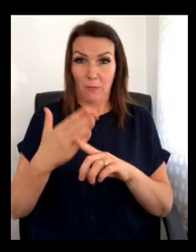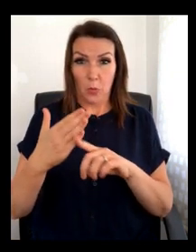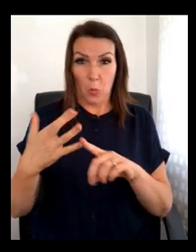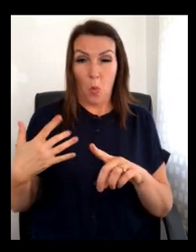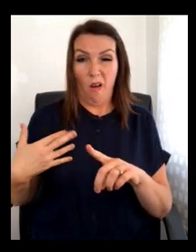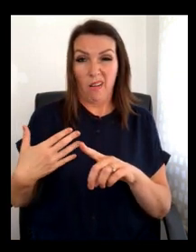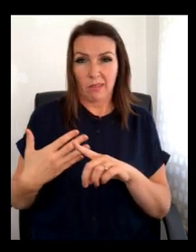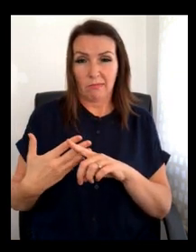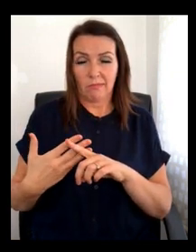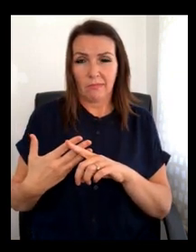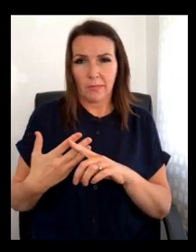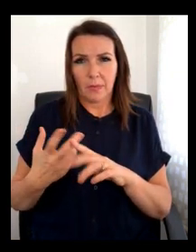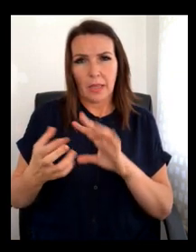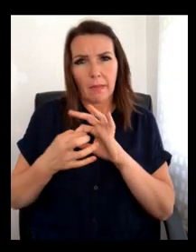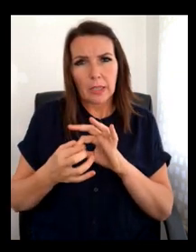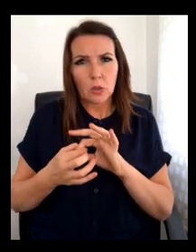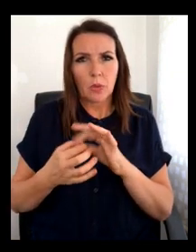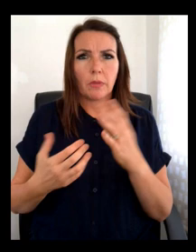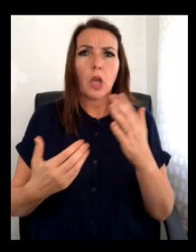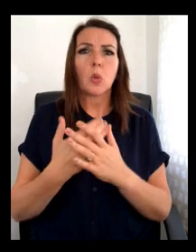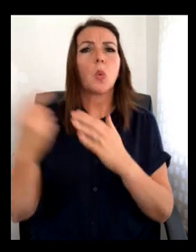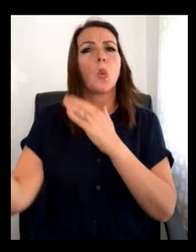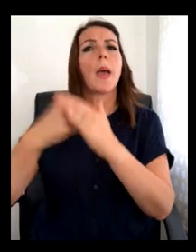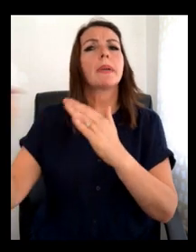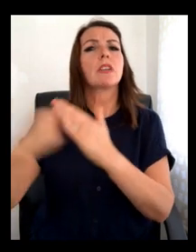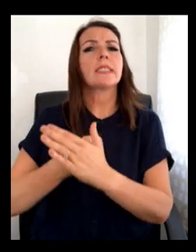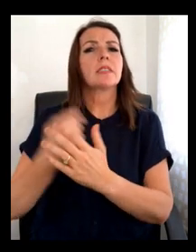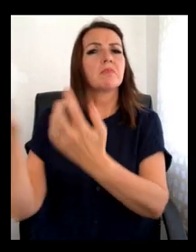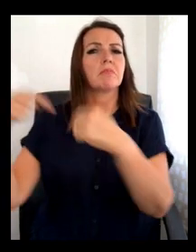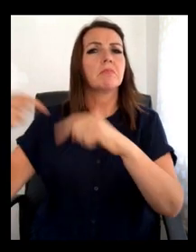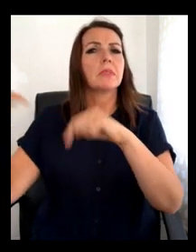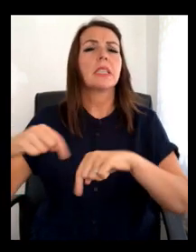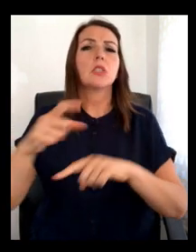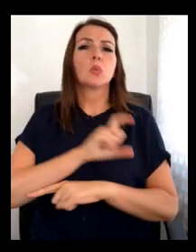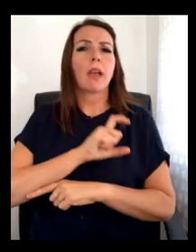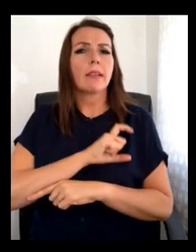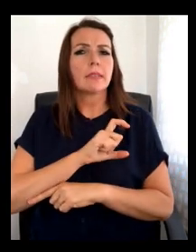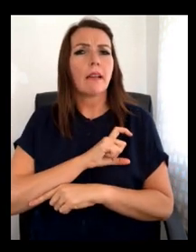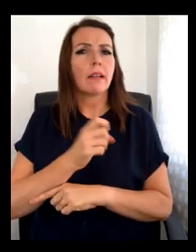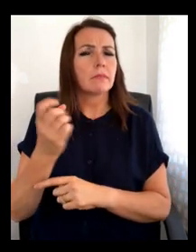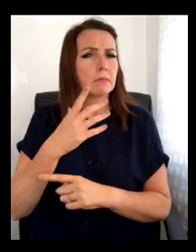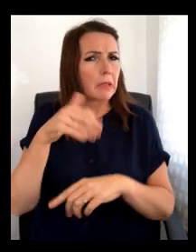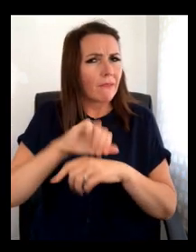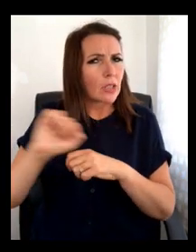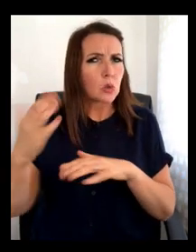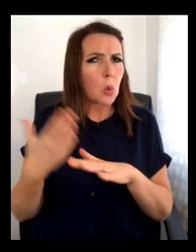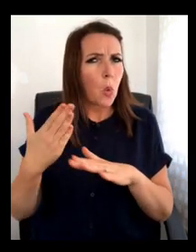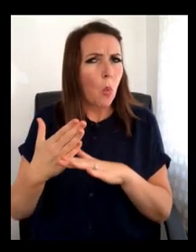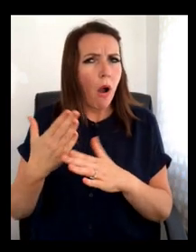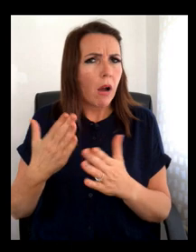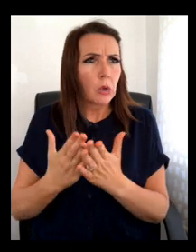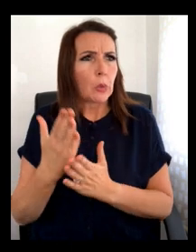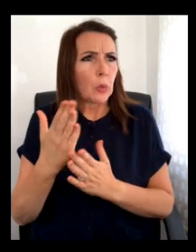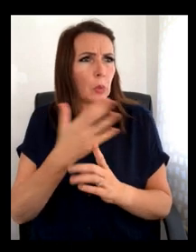with new immigrants to Canada and how that work has been really directly affected by this strange new way of